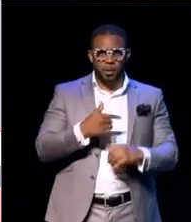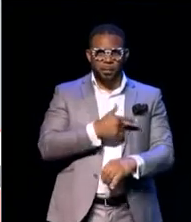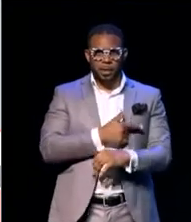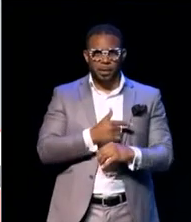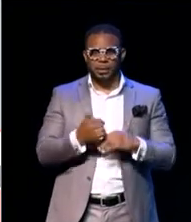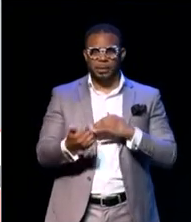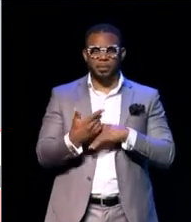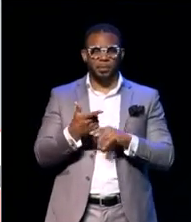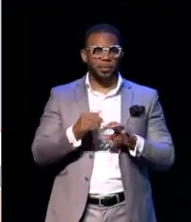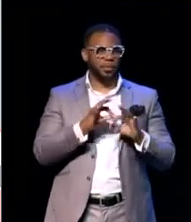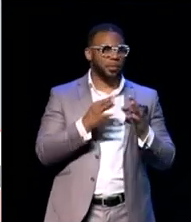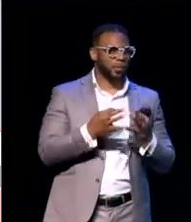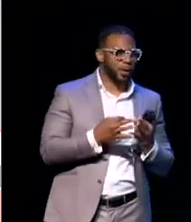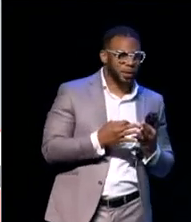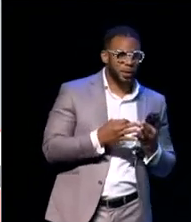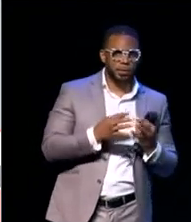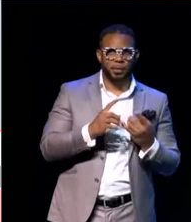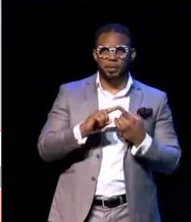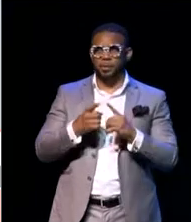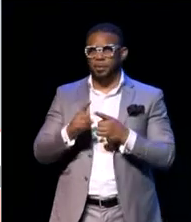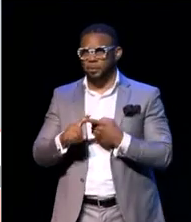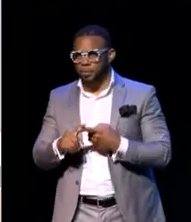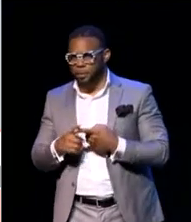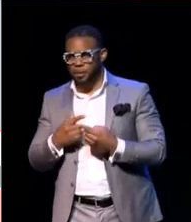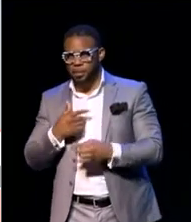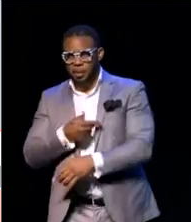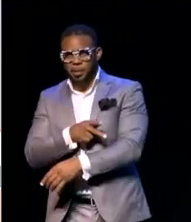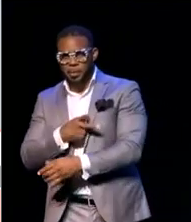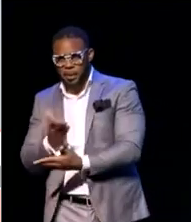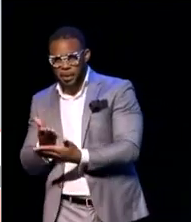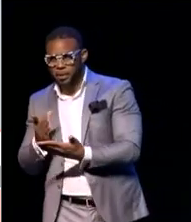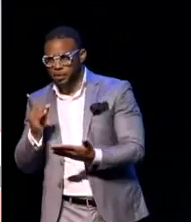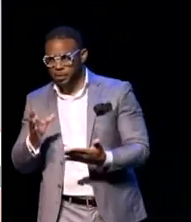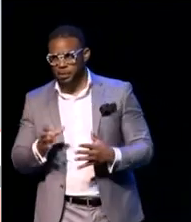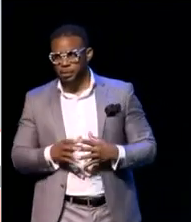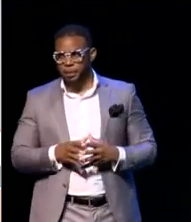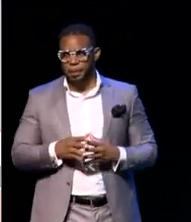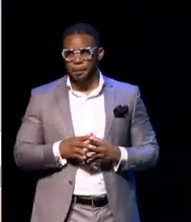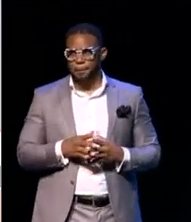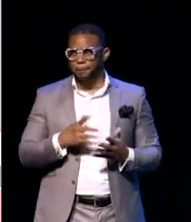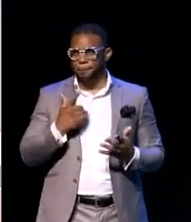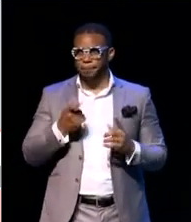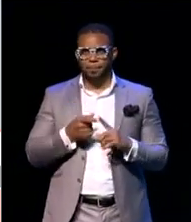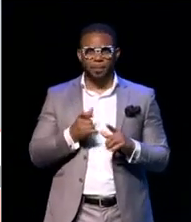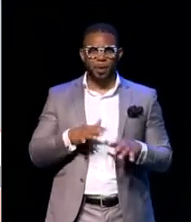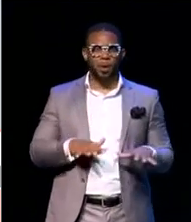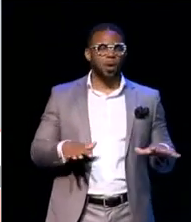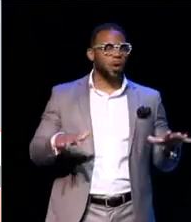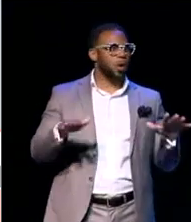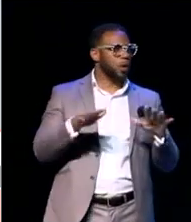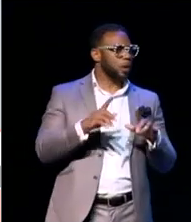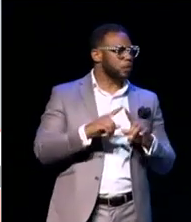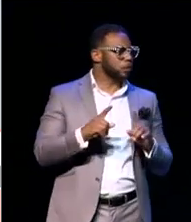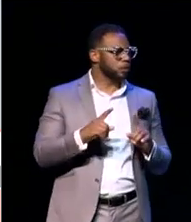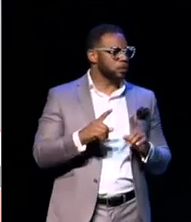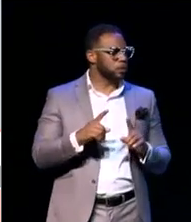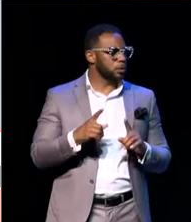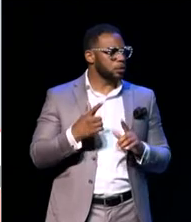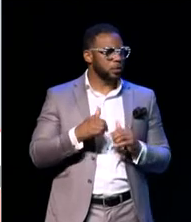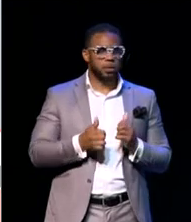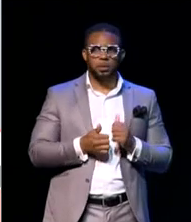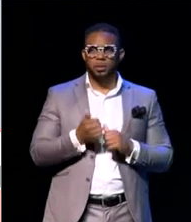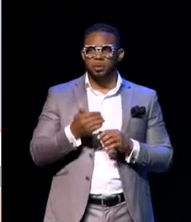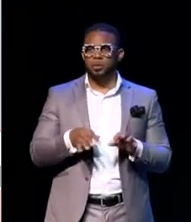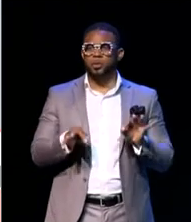sent to me from family, from friends, from my patients here in the district, and just from all around. But what is